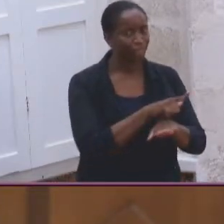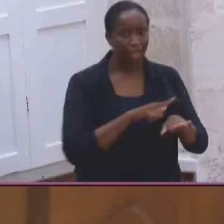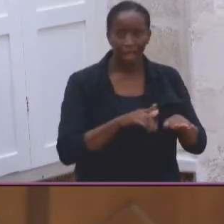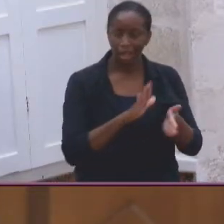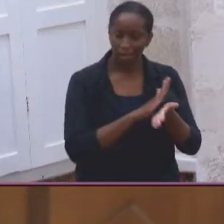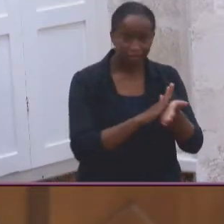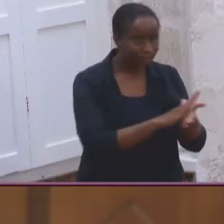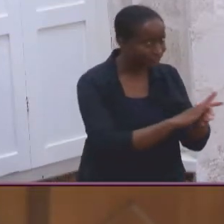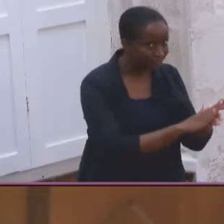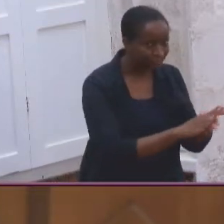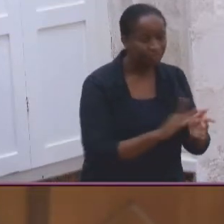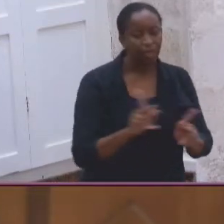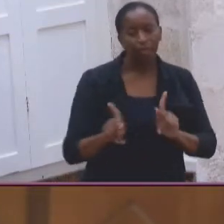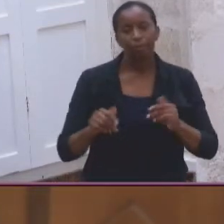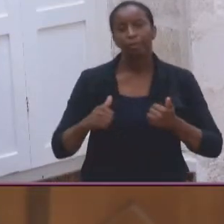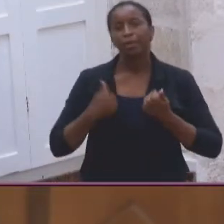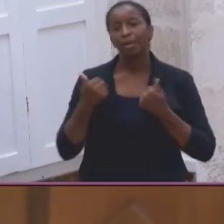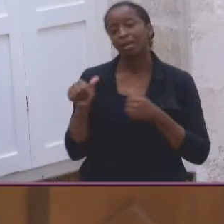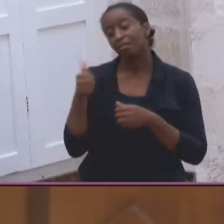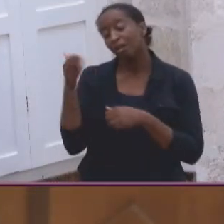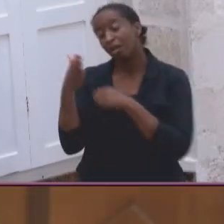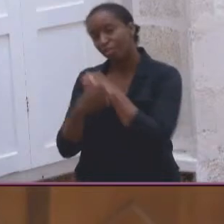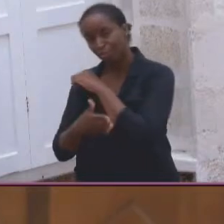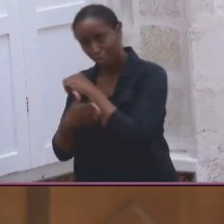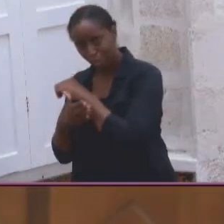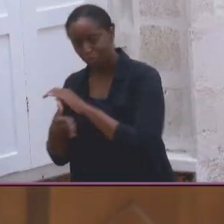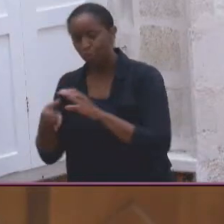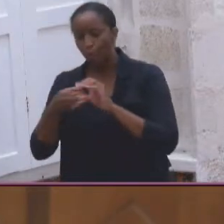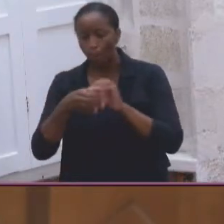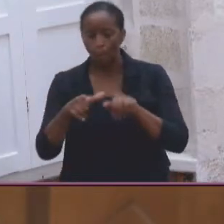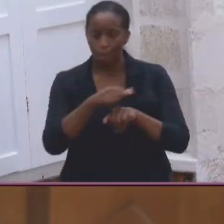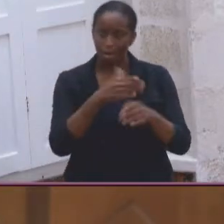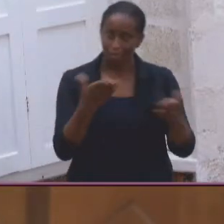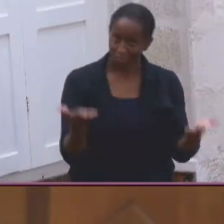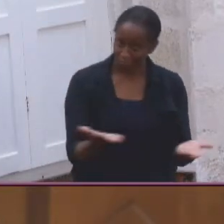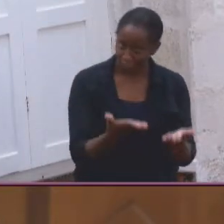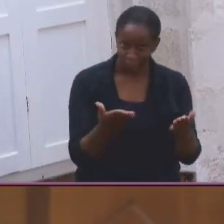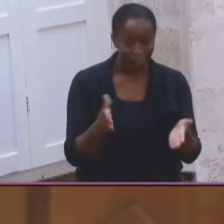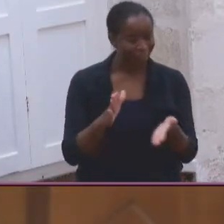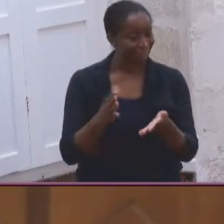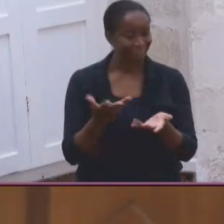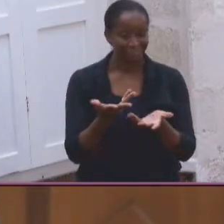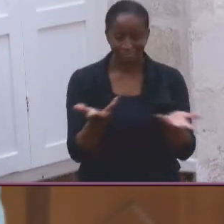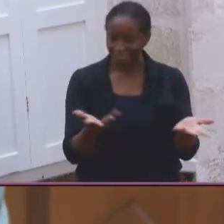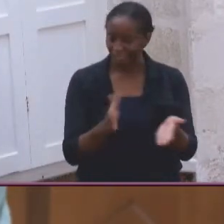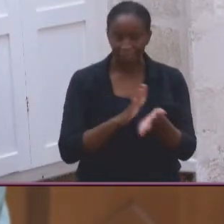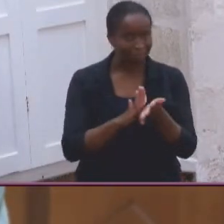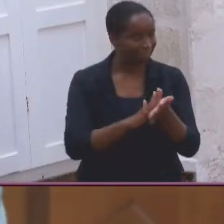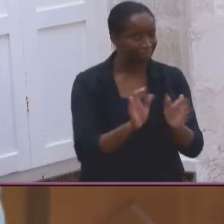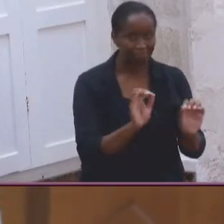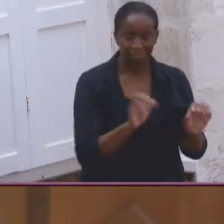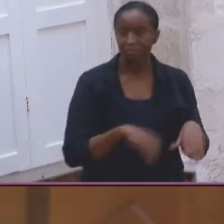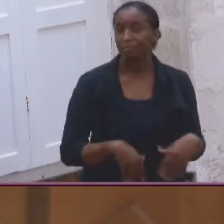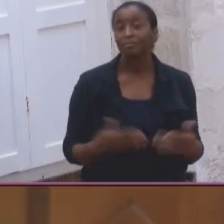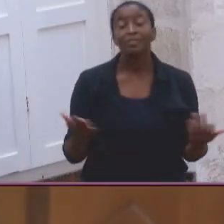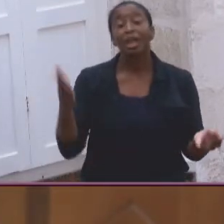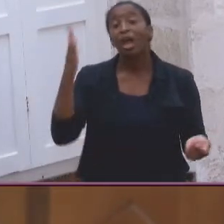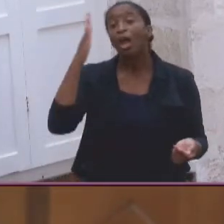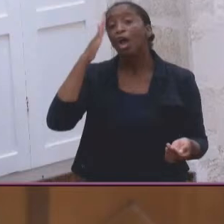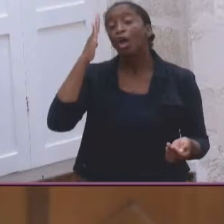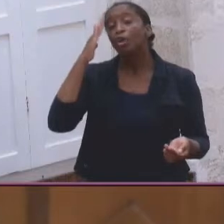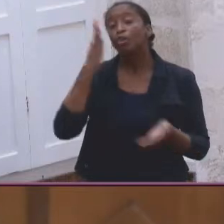But I also know of persons who live overseas. Their properties are cleaned every